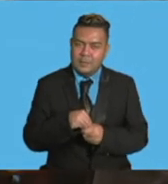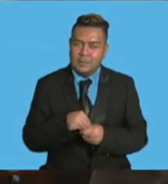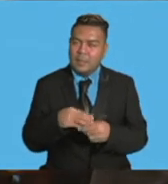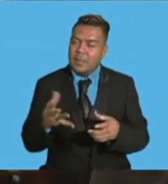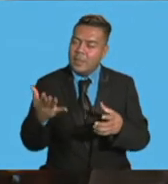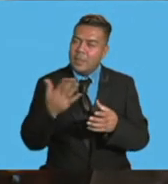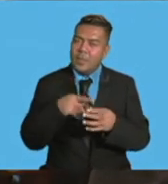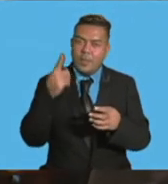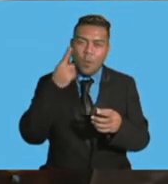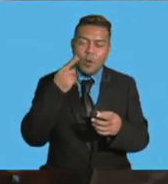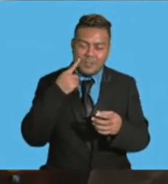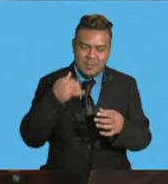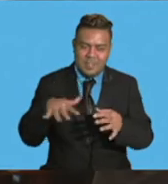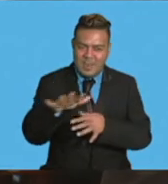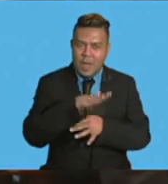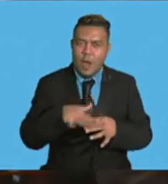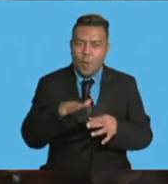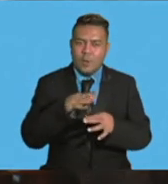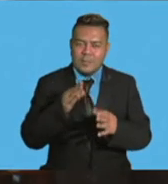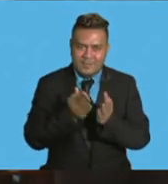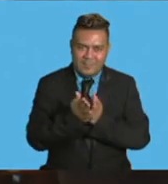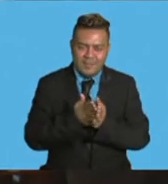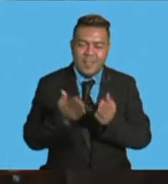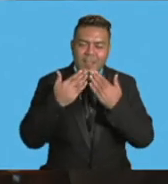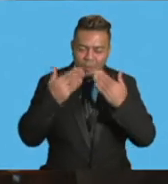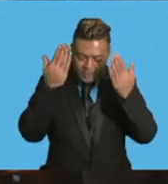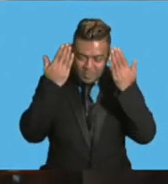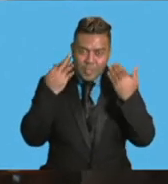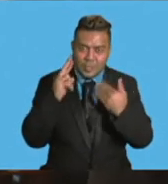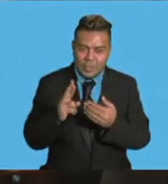the waters within our area of responsibility. Thank you, Honourable